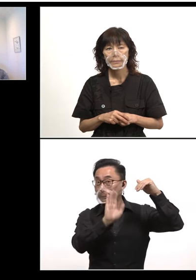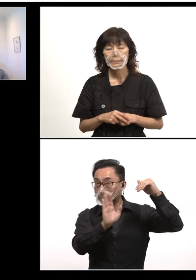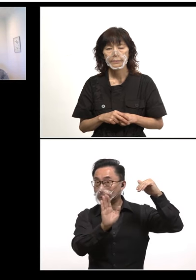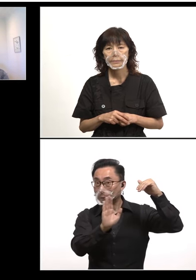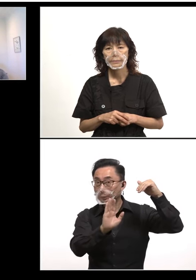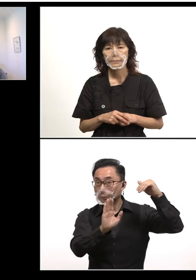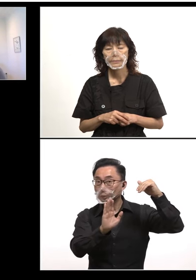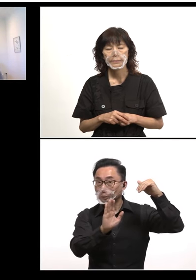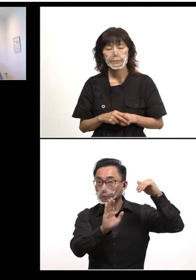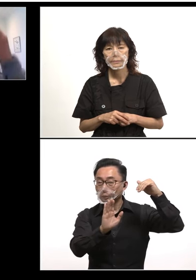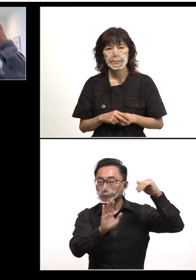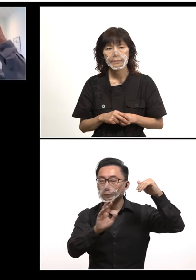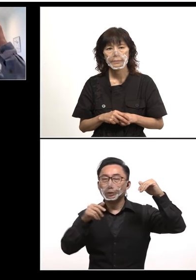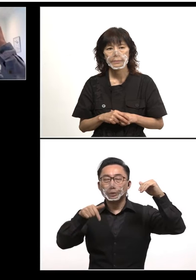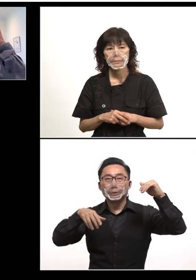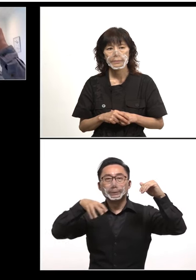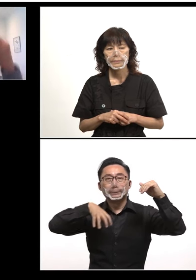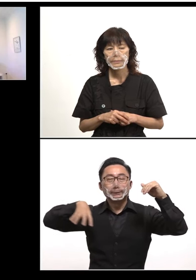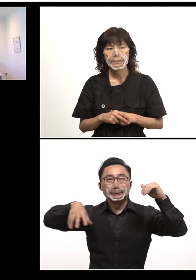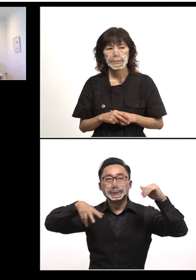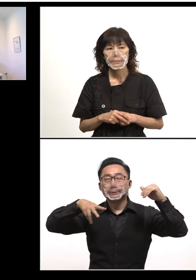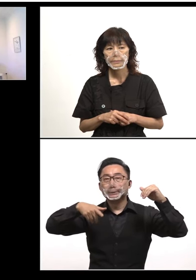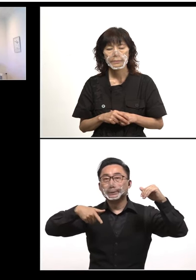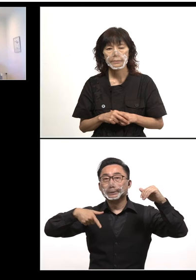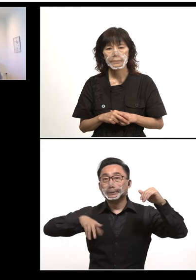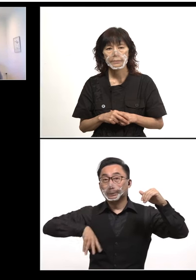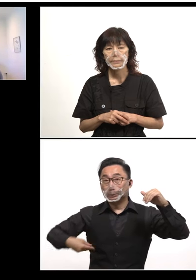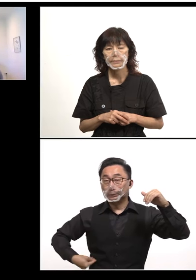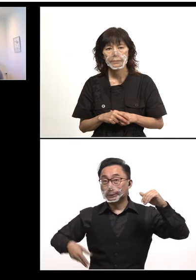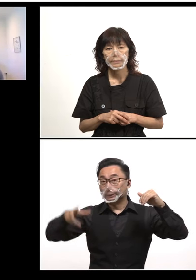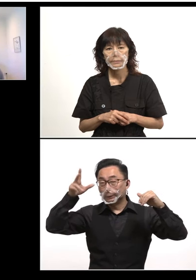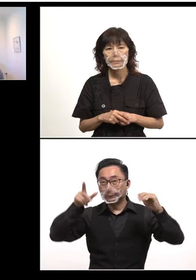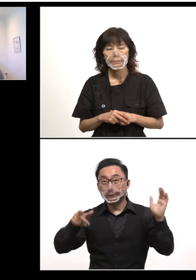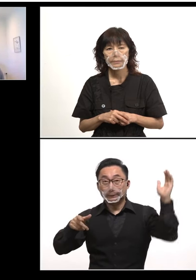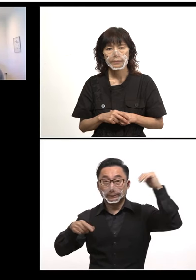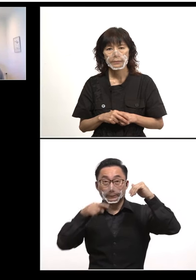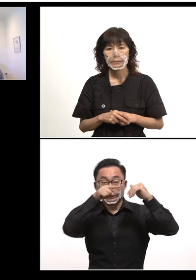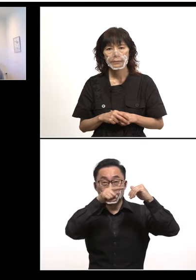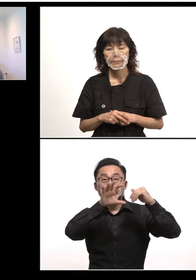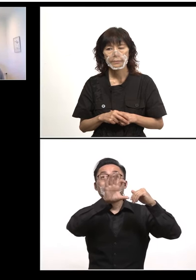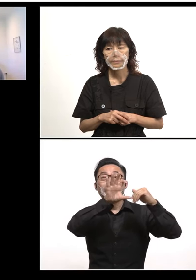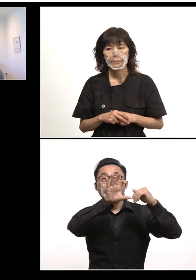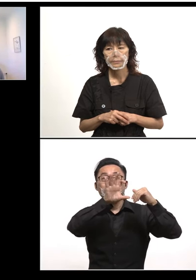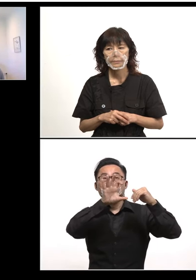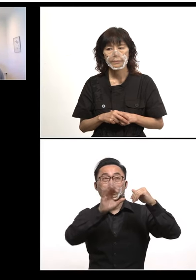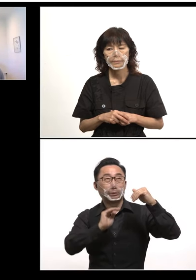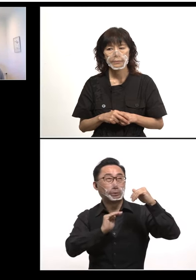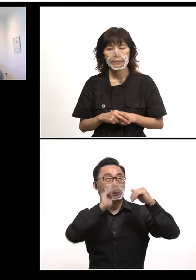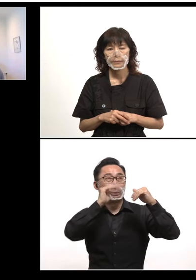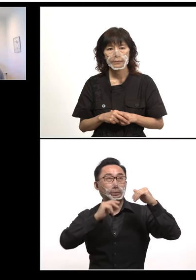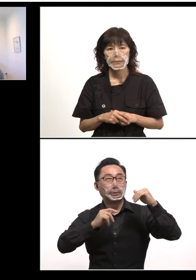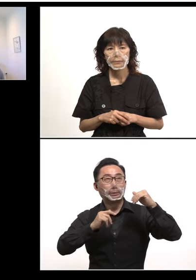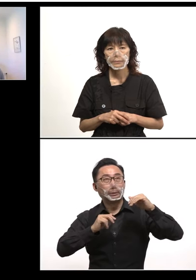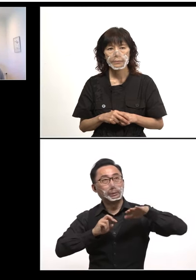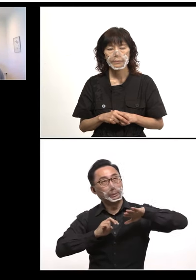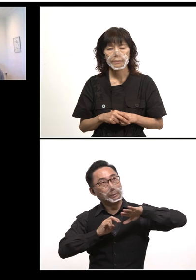public toilets with steps at the top of hills, and then they were wondering why nobody was able to use them. And so, you